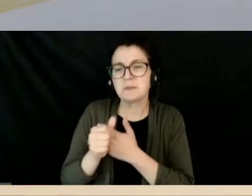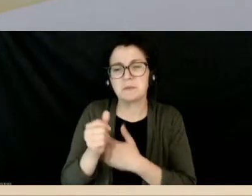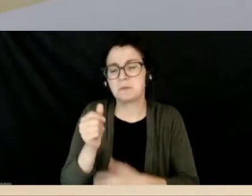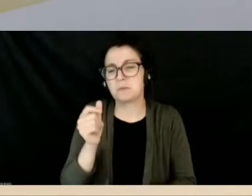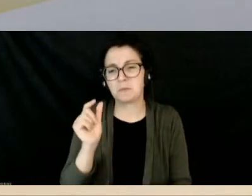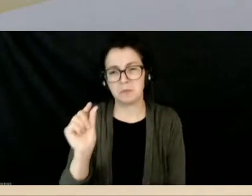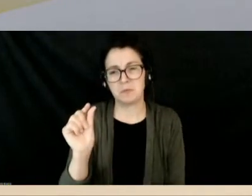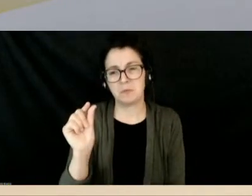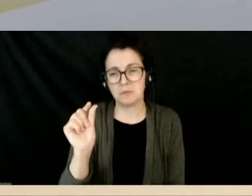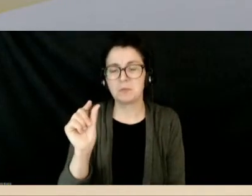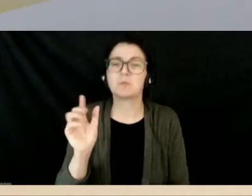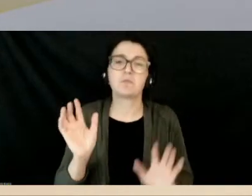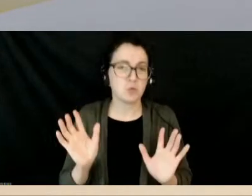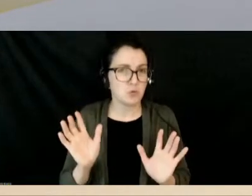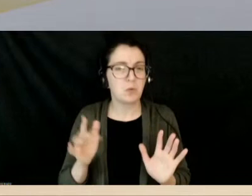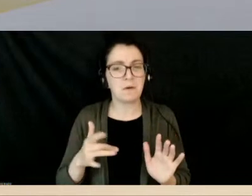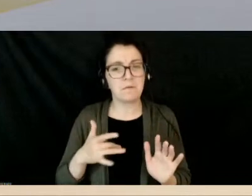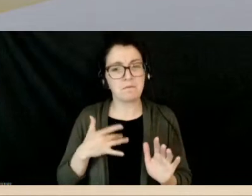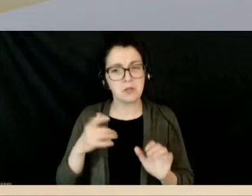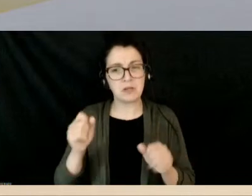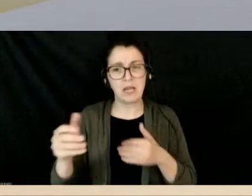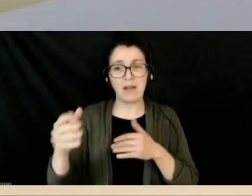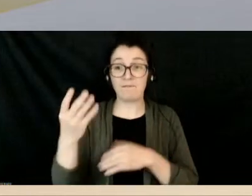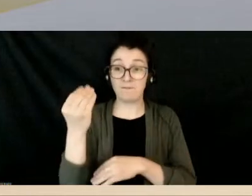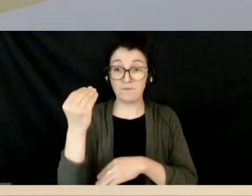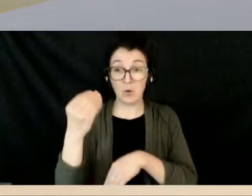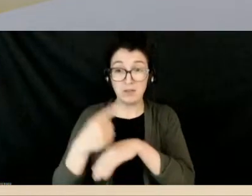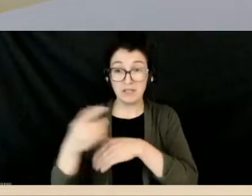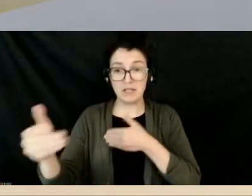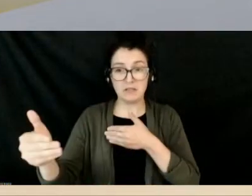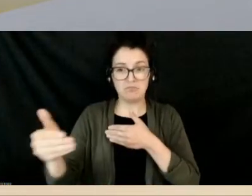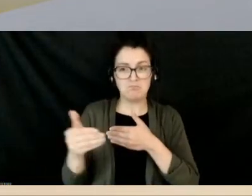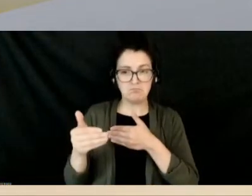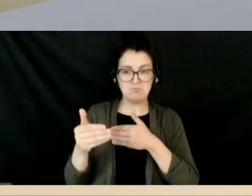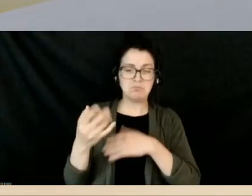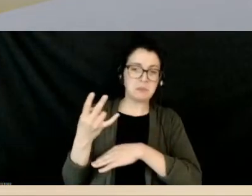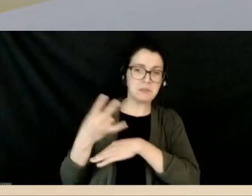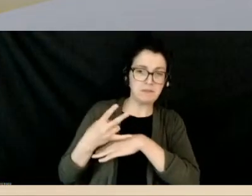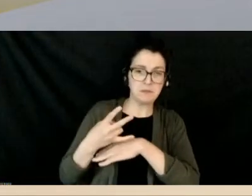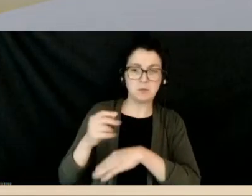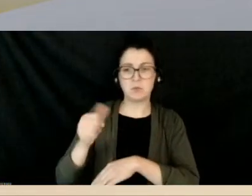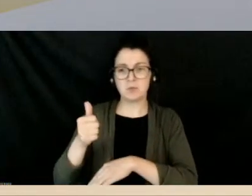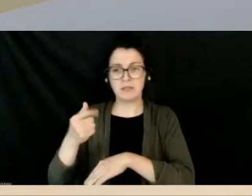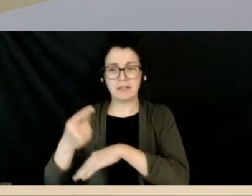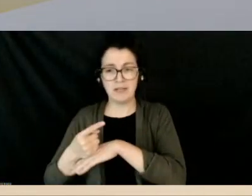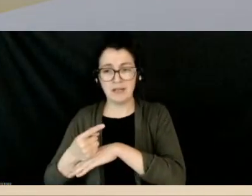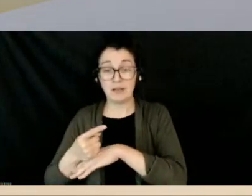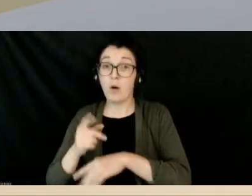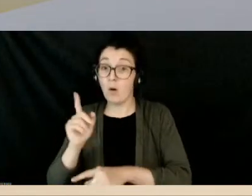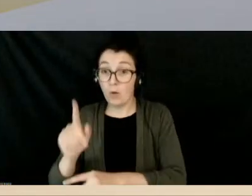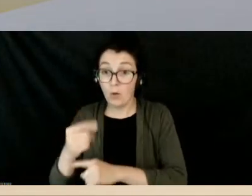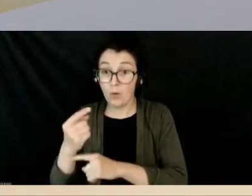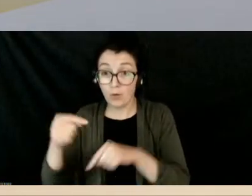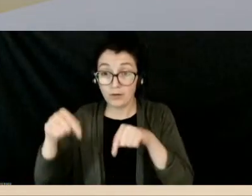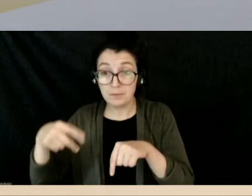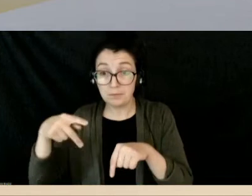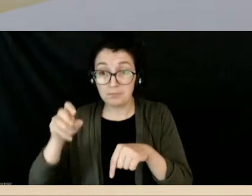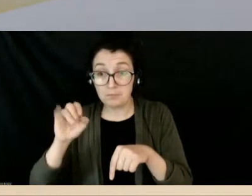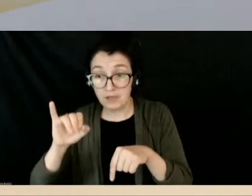is certainly what not only PI would be looking at, but they are looking at that nationally as well.